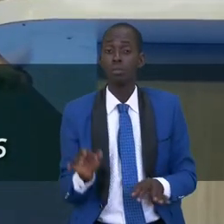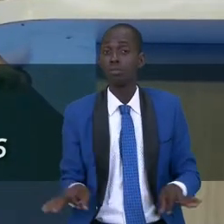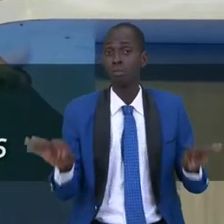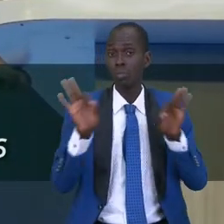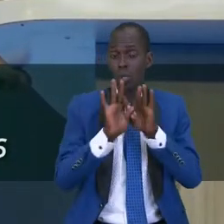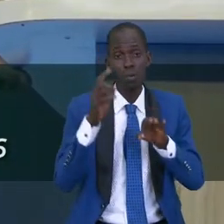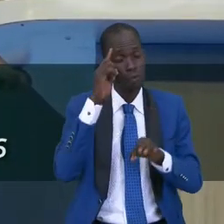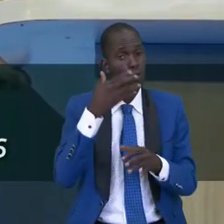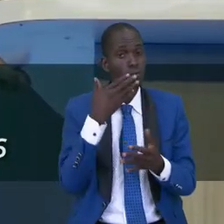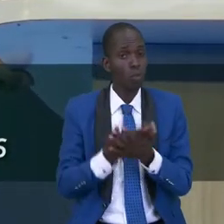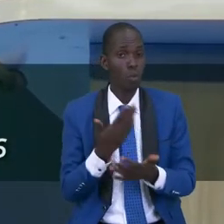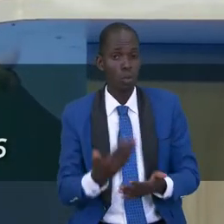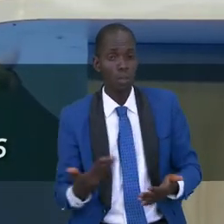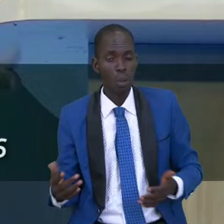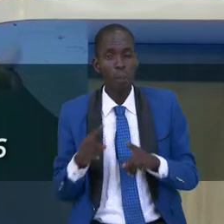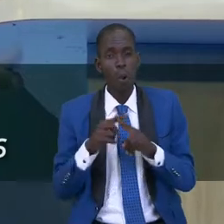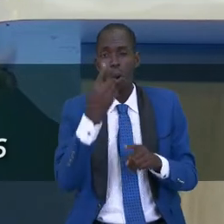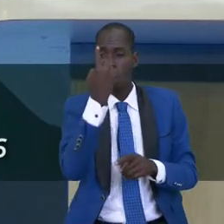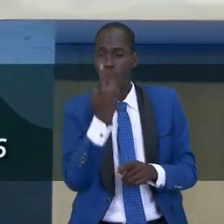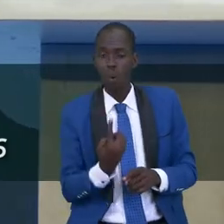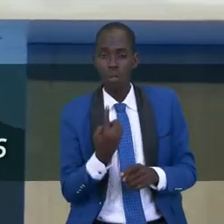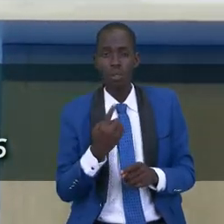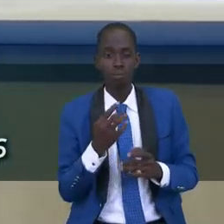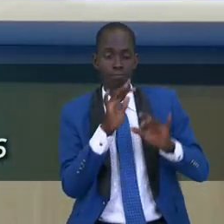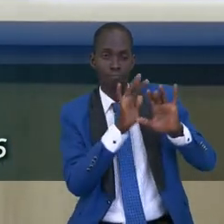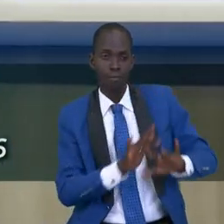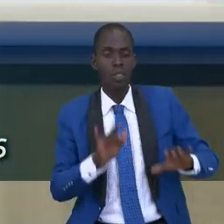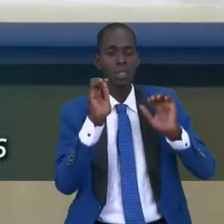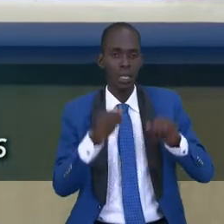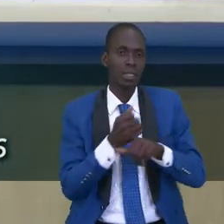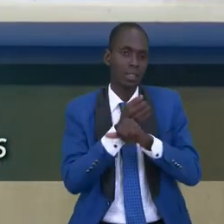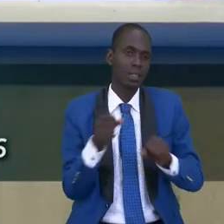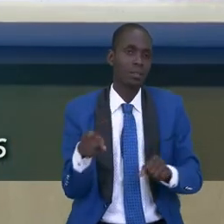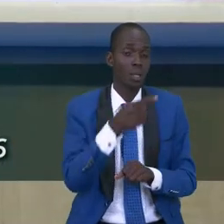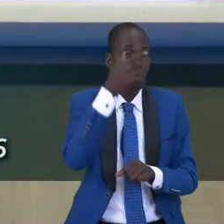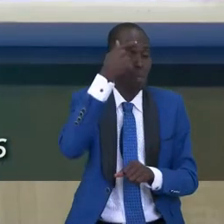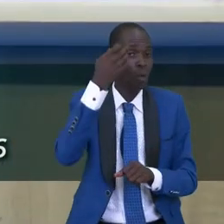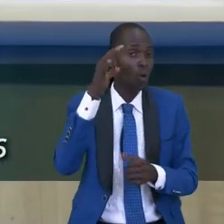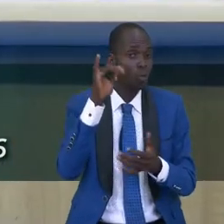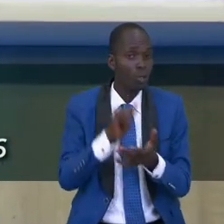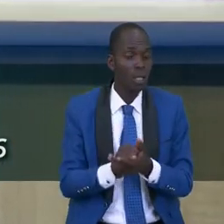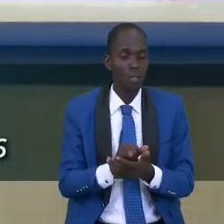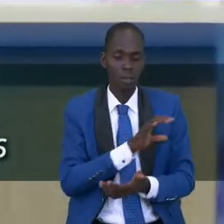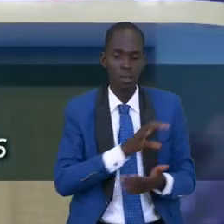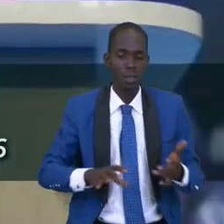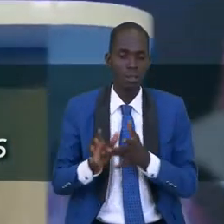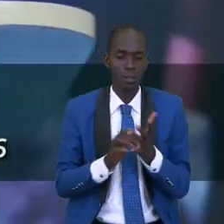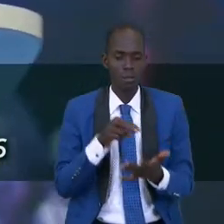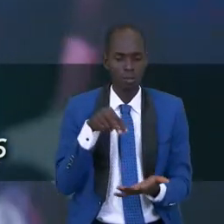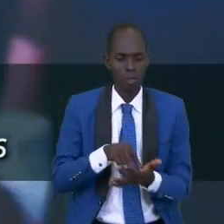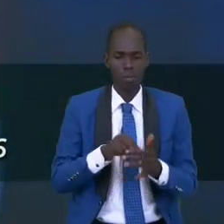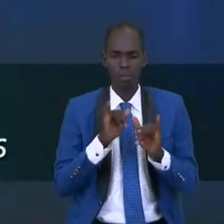thing, that only mercy can save them. Because of that, he stood still,